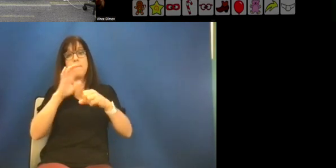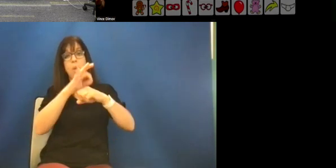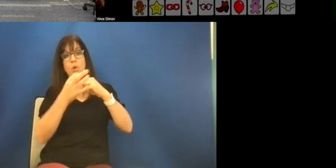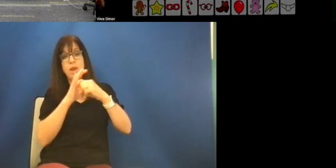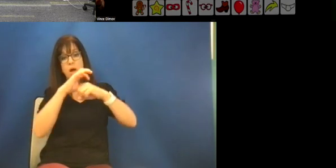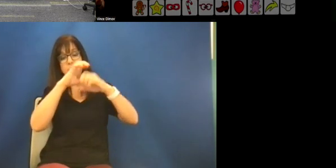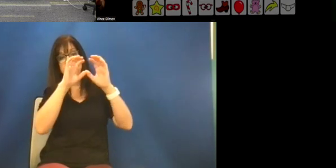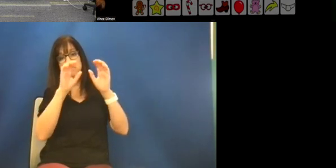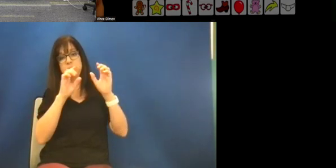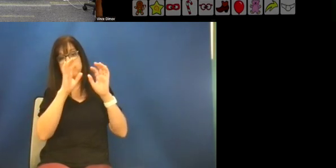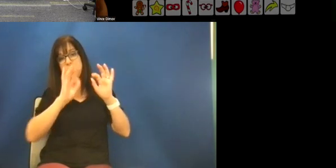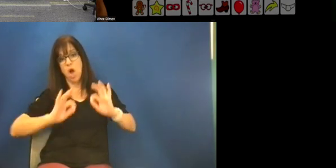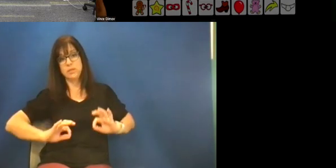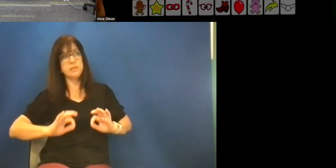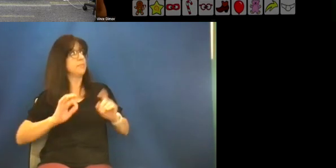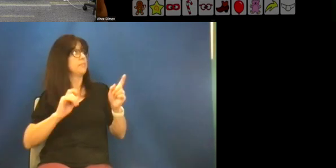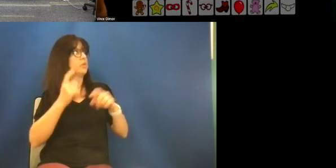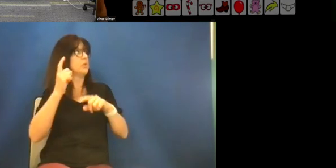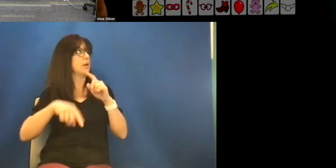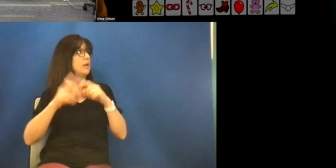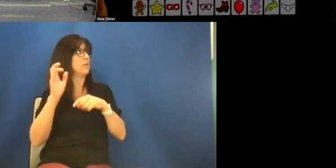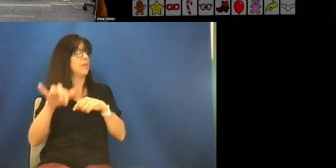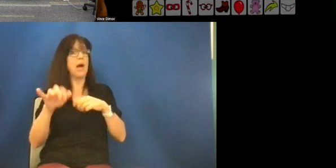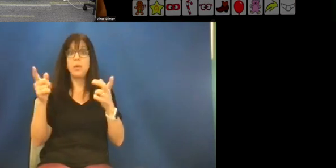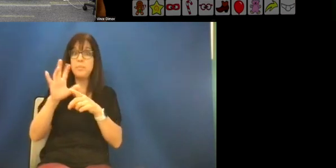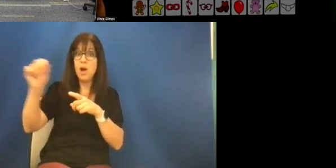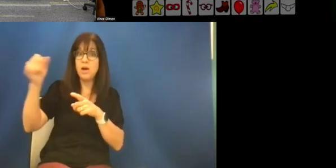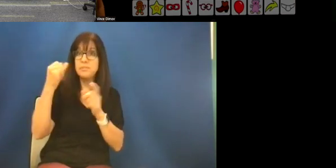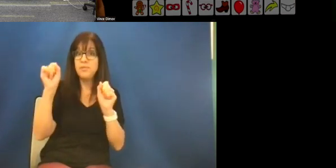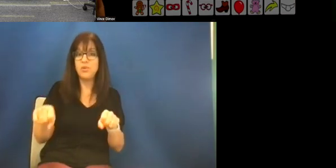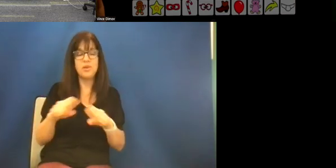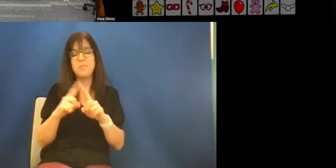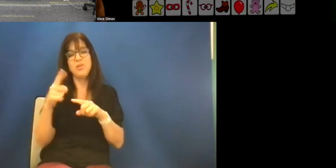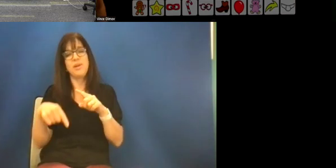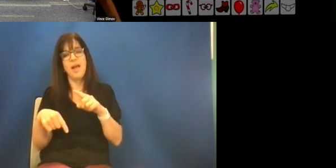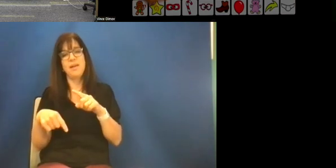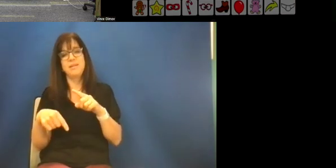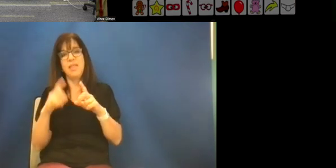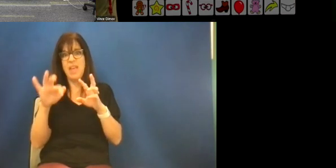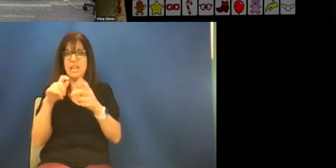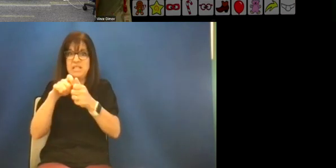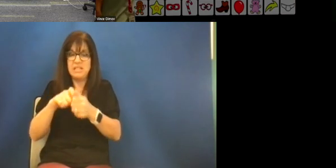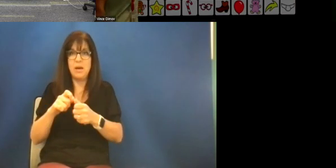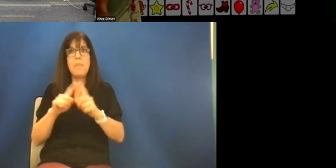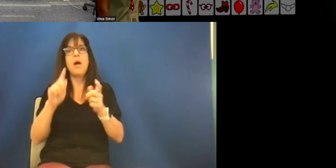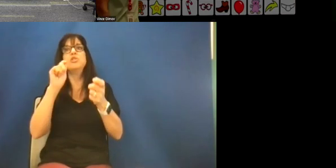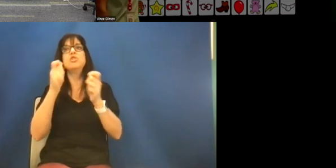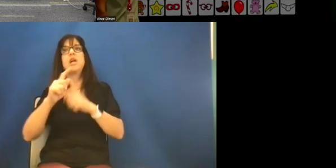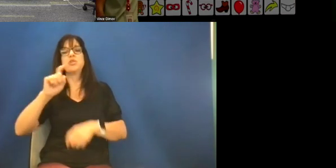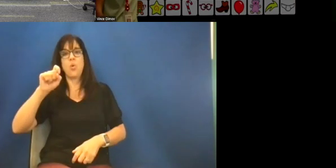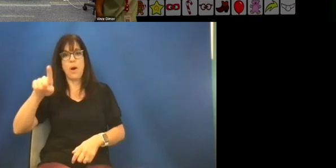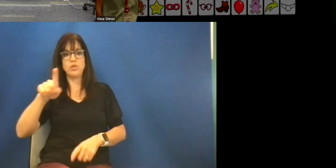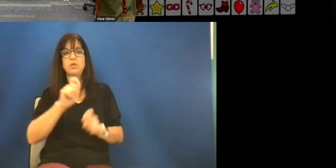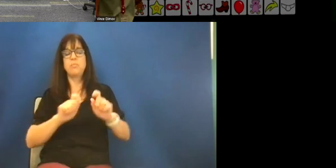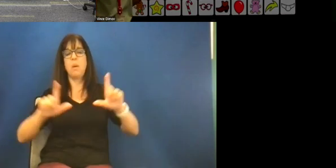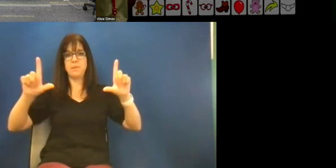red polka dots, so that they have to list the whole. no, you can't do that. That would be awesome if you could do that. But you can change whatever the question that pops up